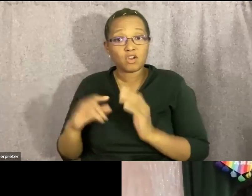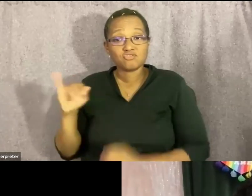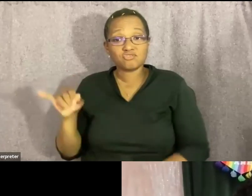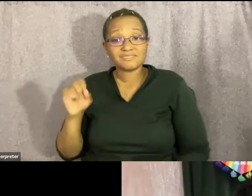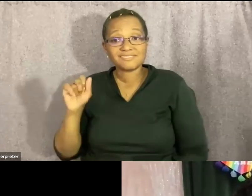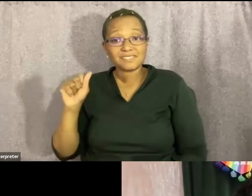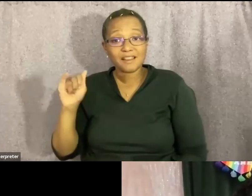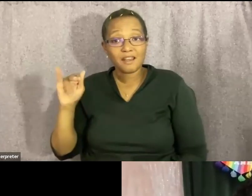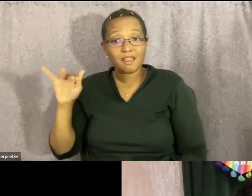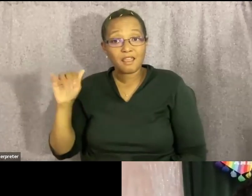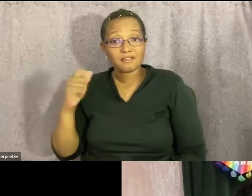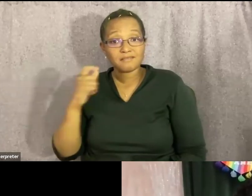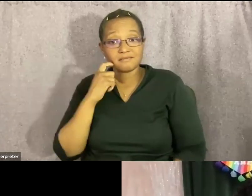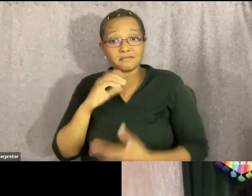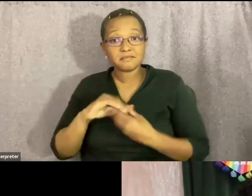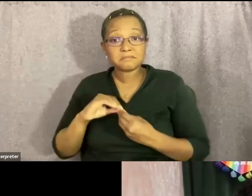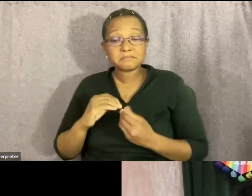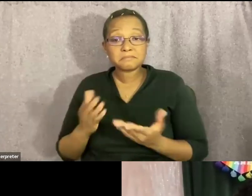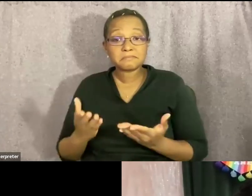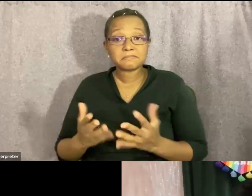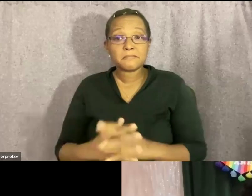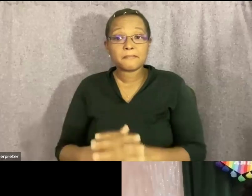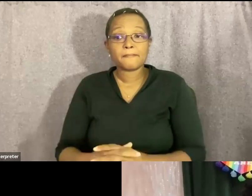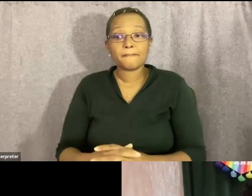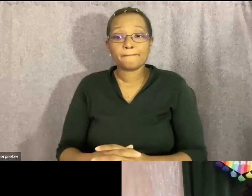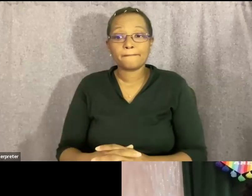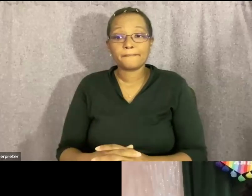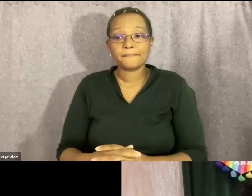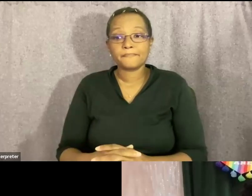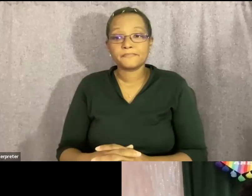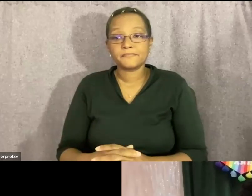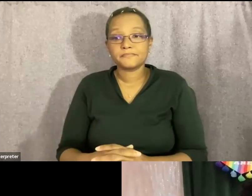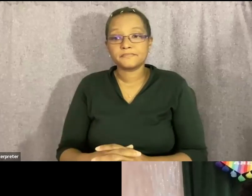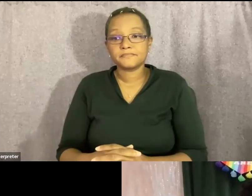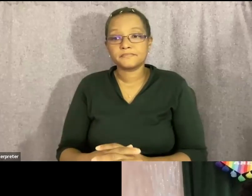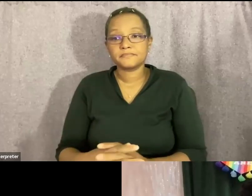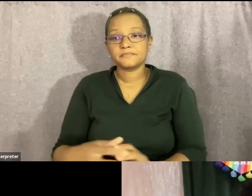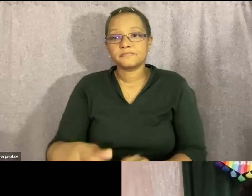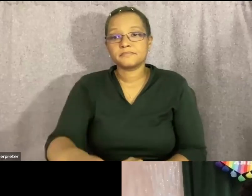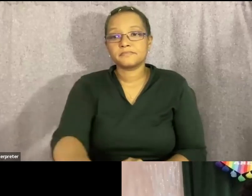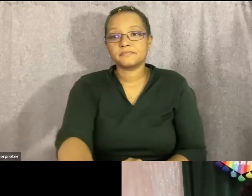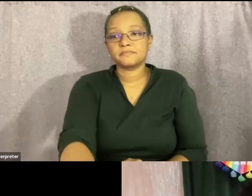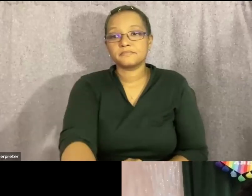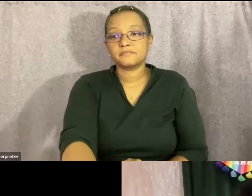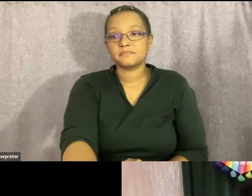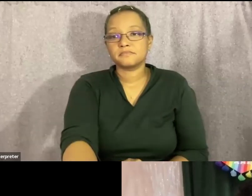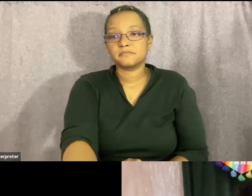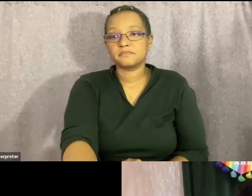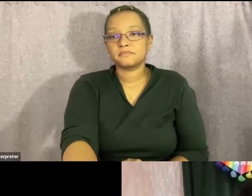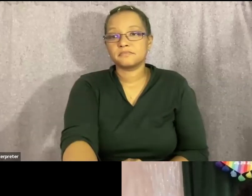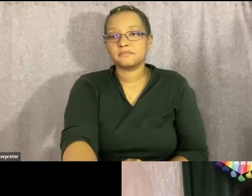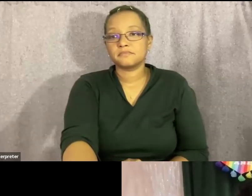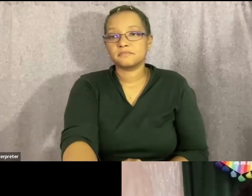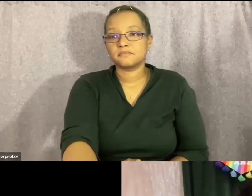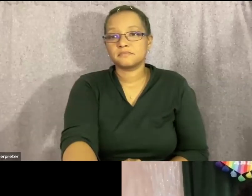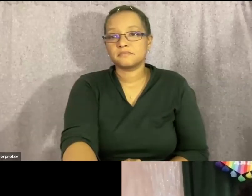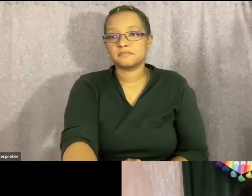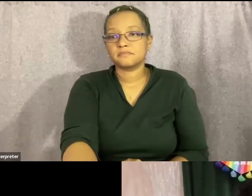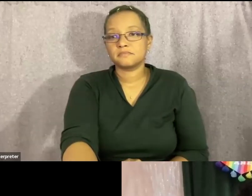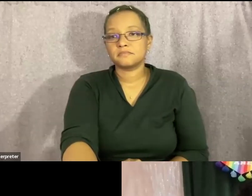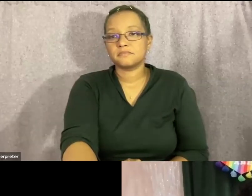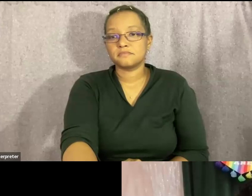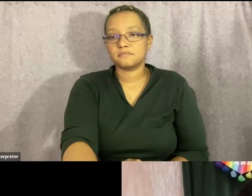The idea of cross movement solidarity, cross disability solidarity is a perfect segue to our next question